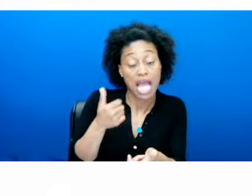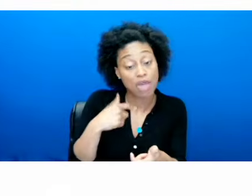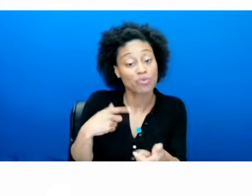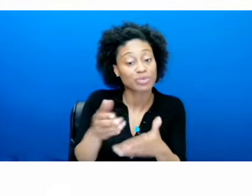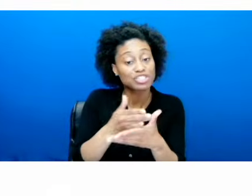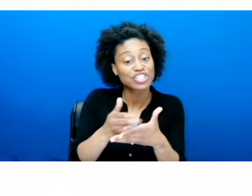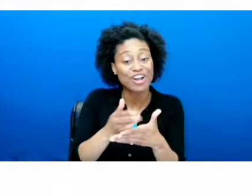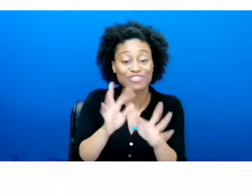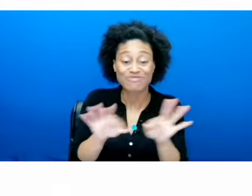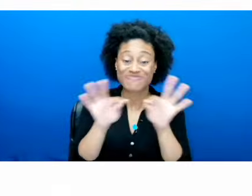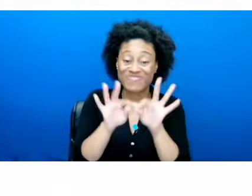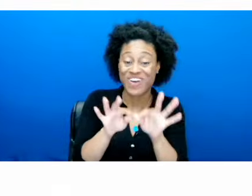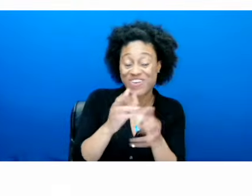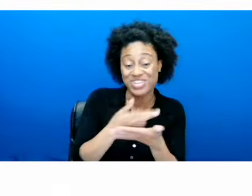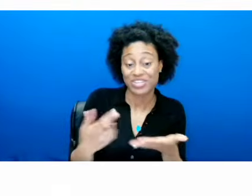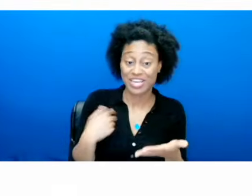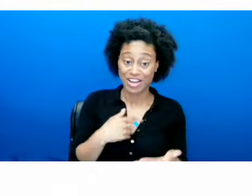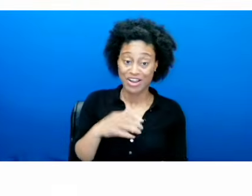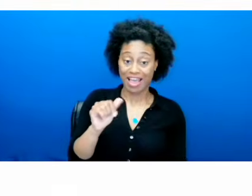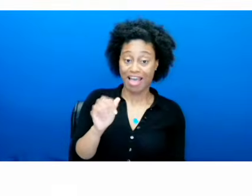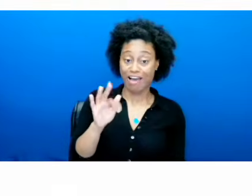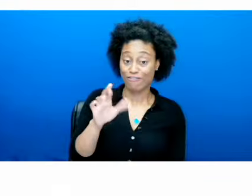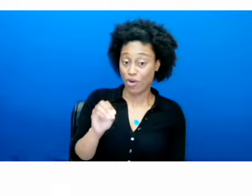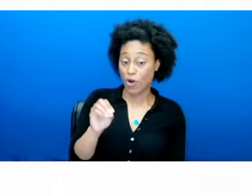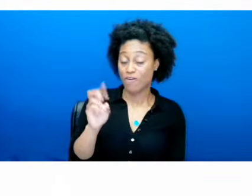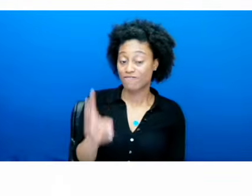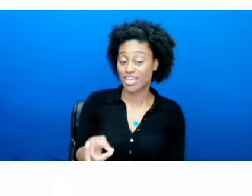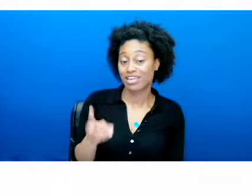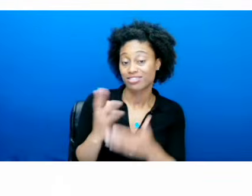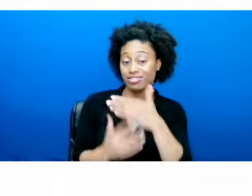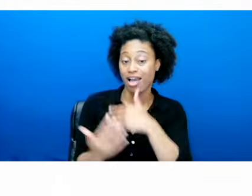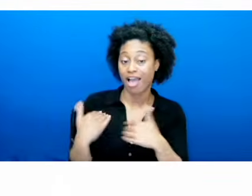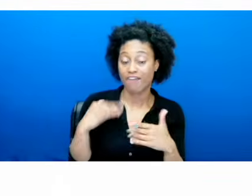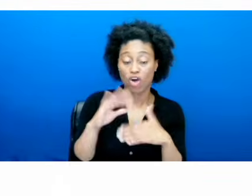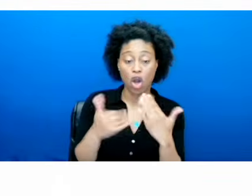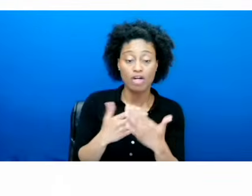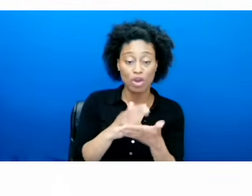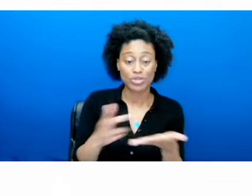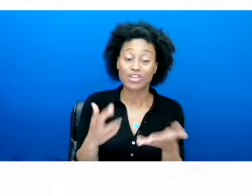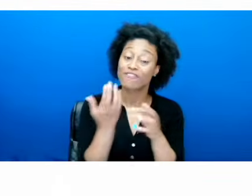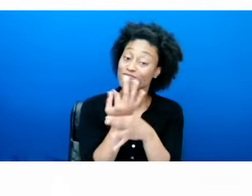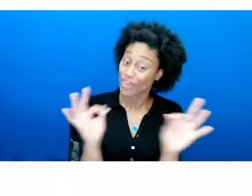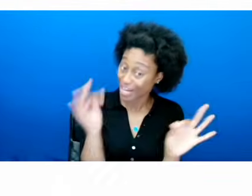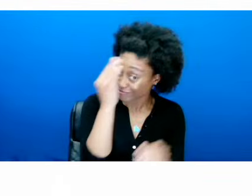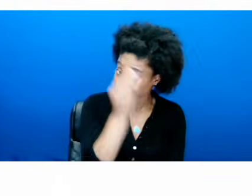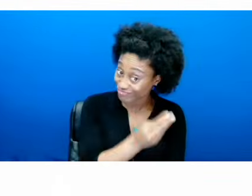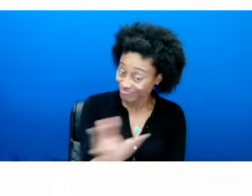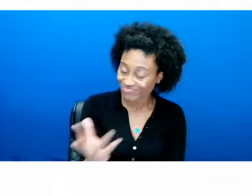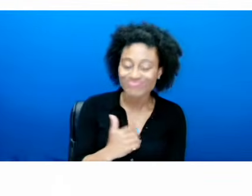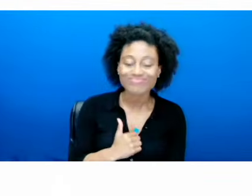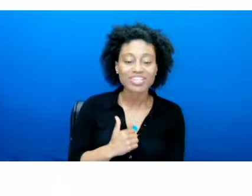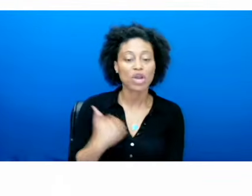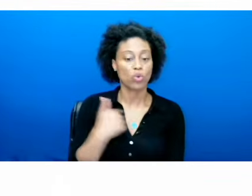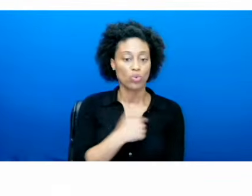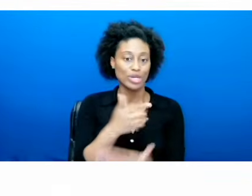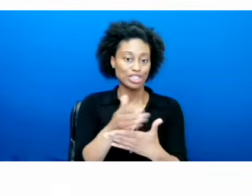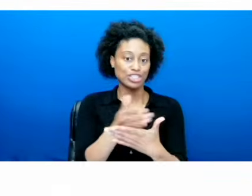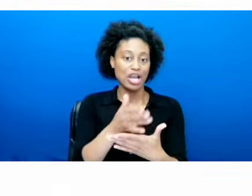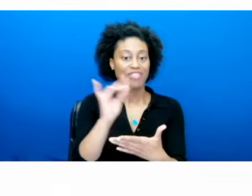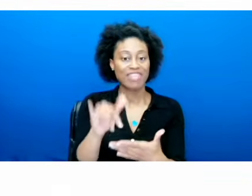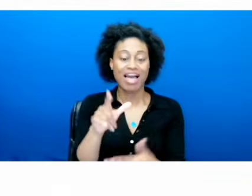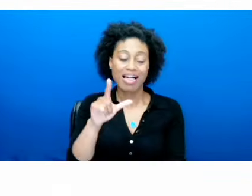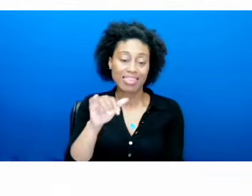because here at Afro-Vegan Society, all of our resources are free. And so we shared those links and all